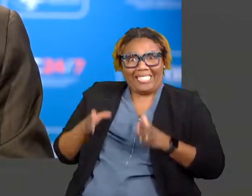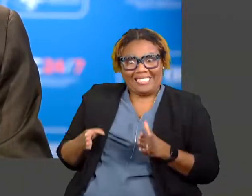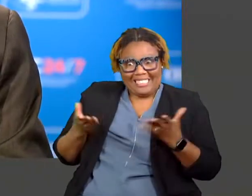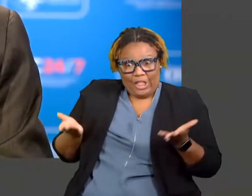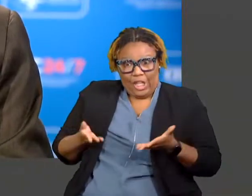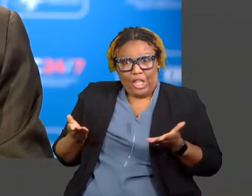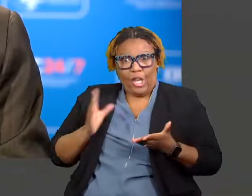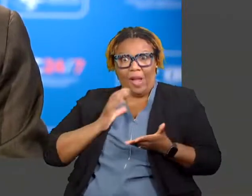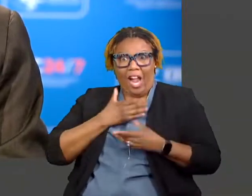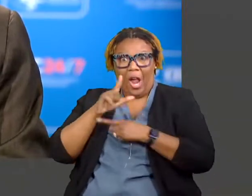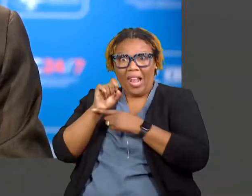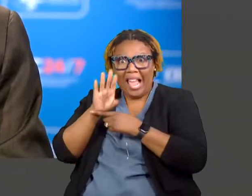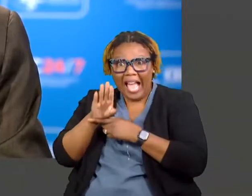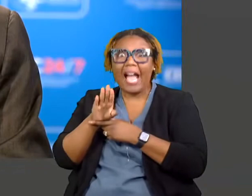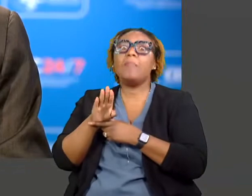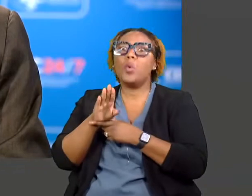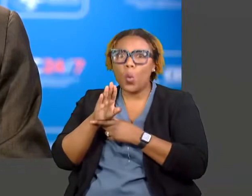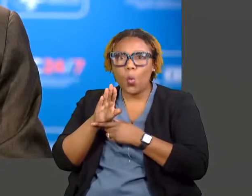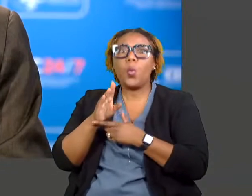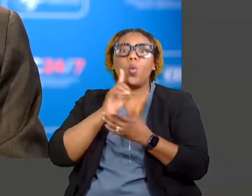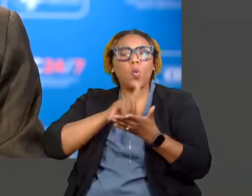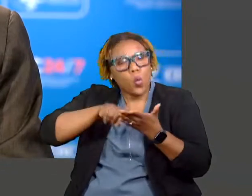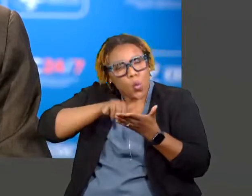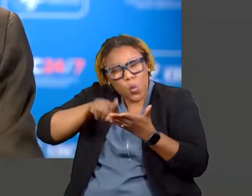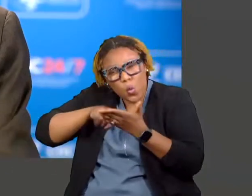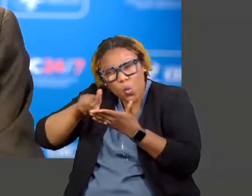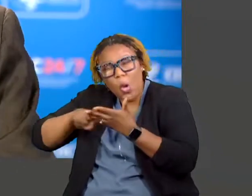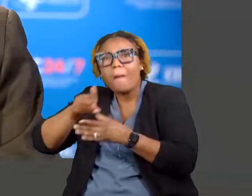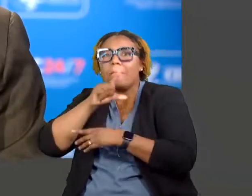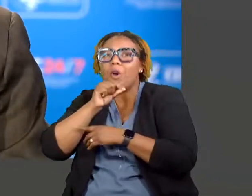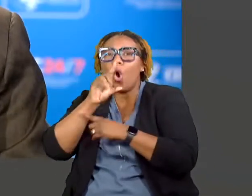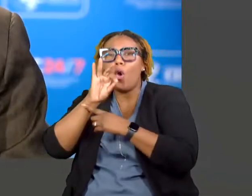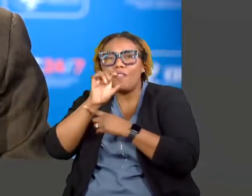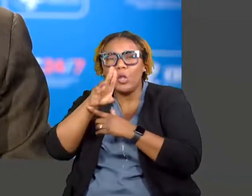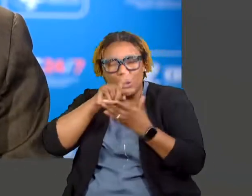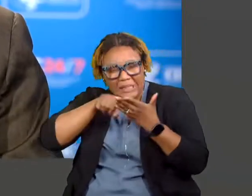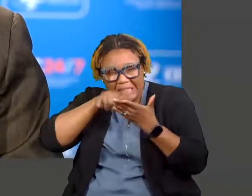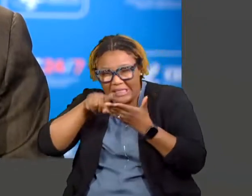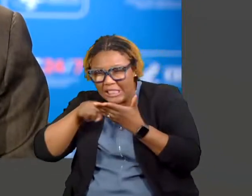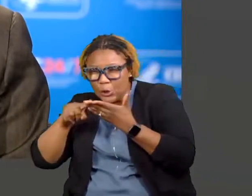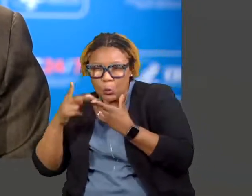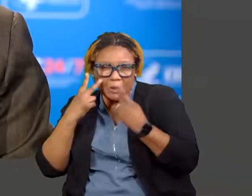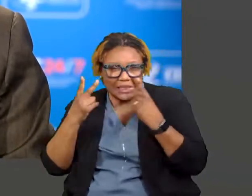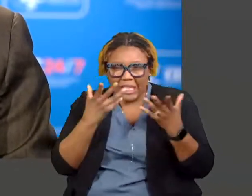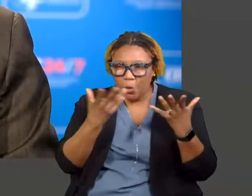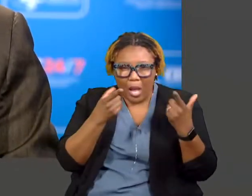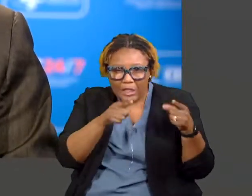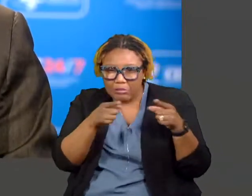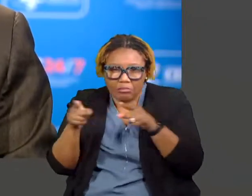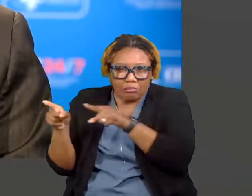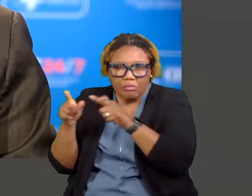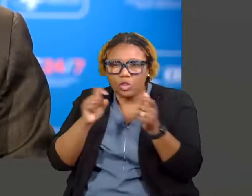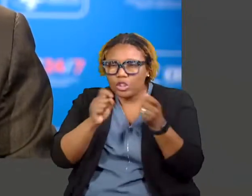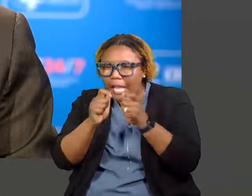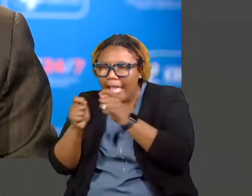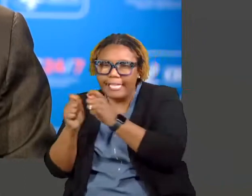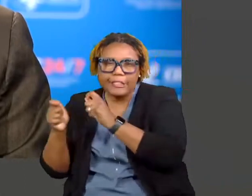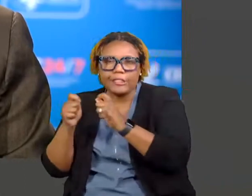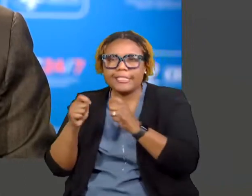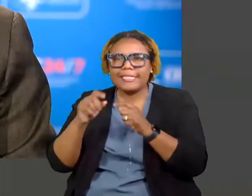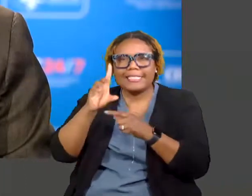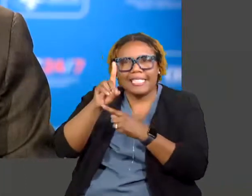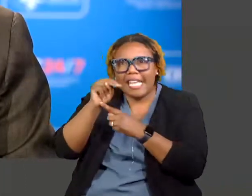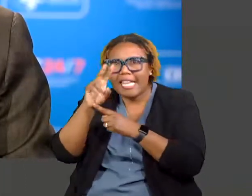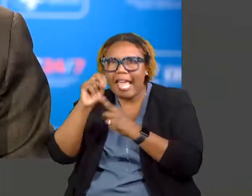looking closely at the bird flu viruses to see if there are any changes in their DNA that might tell us if